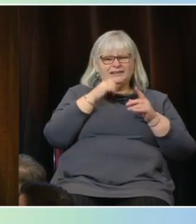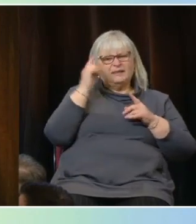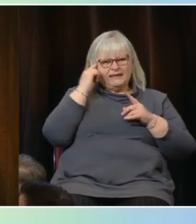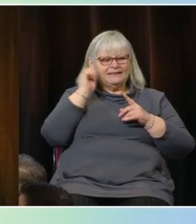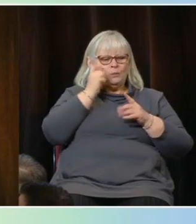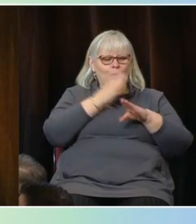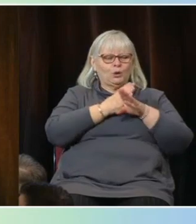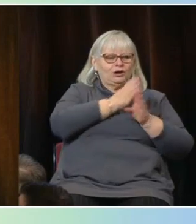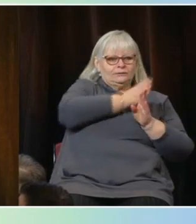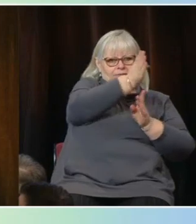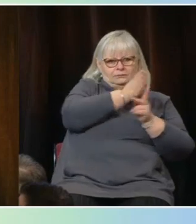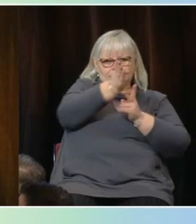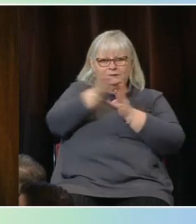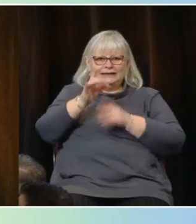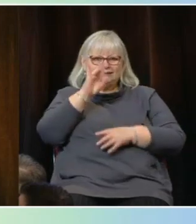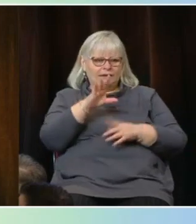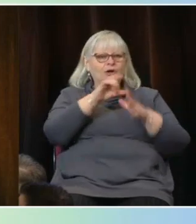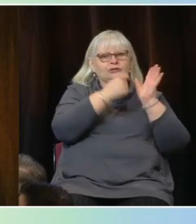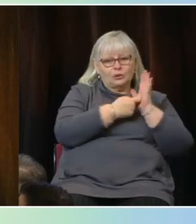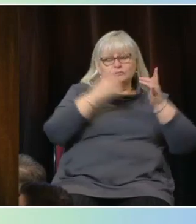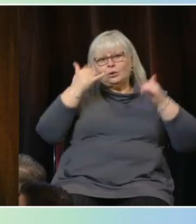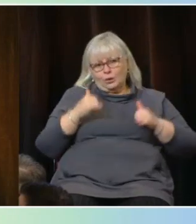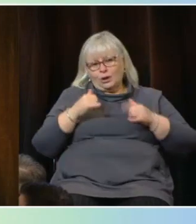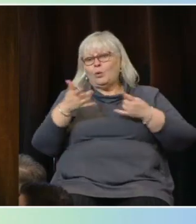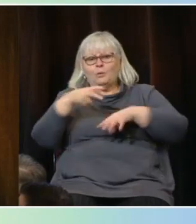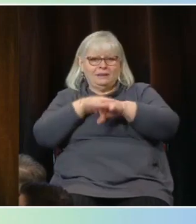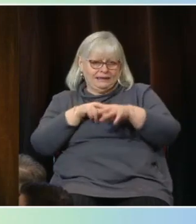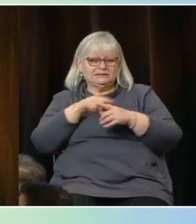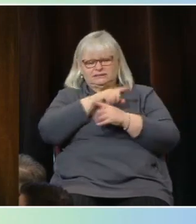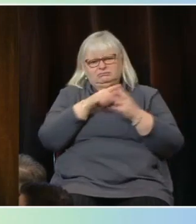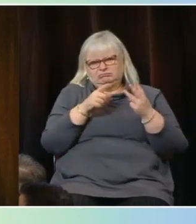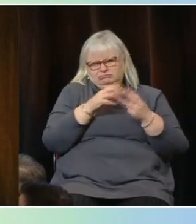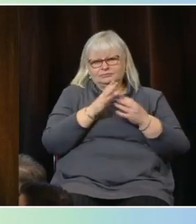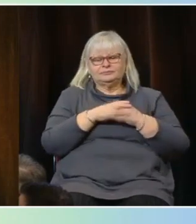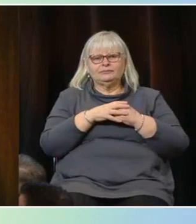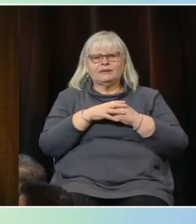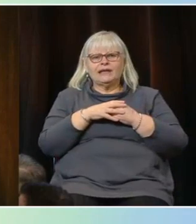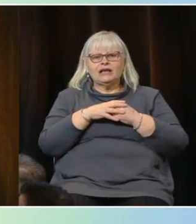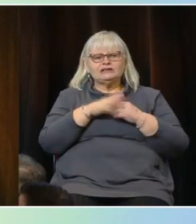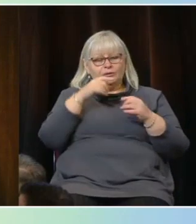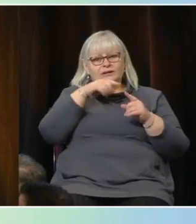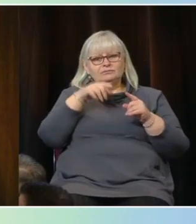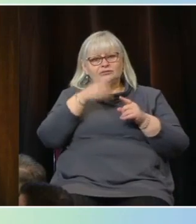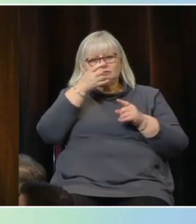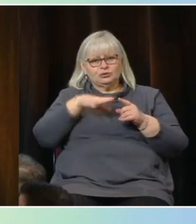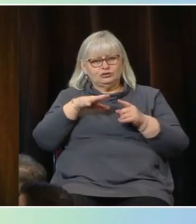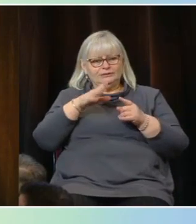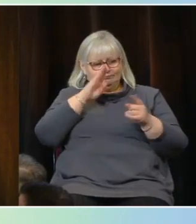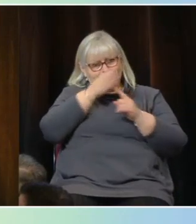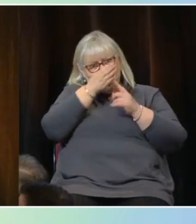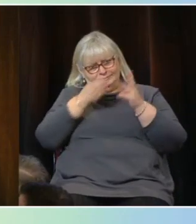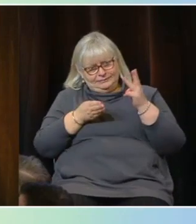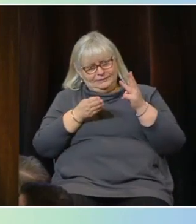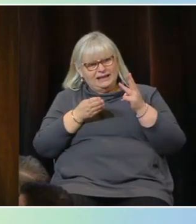30 including as a doctor a lawyer or a police officer this set of aspirations has actually narrowed